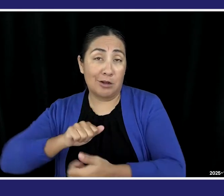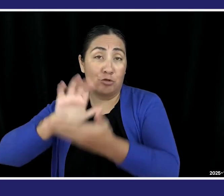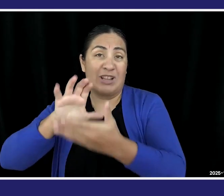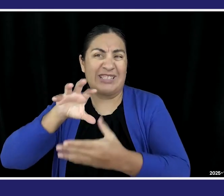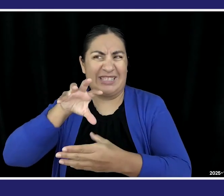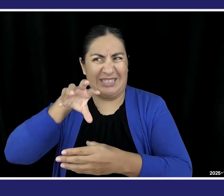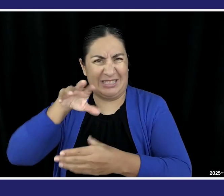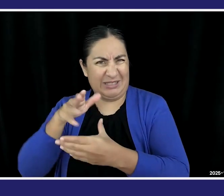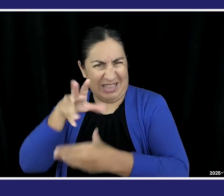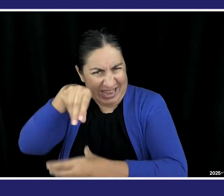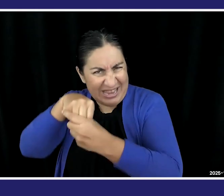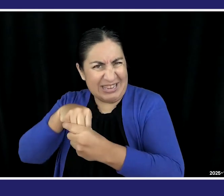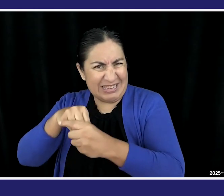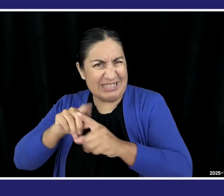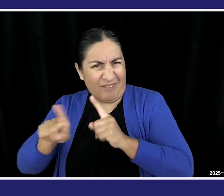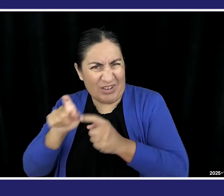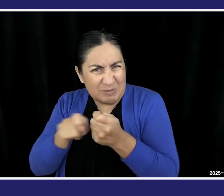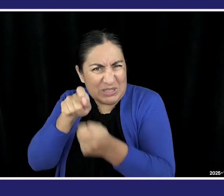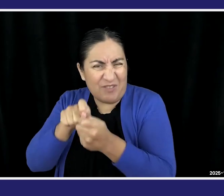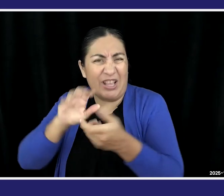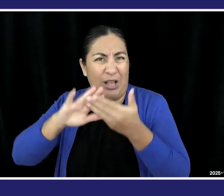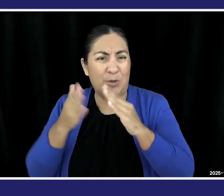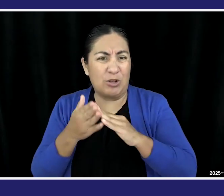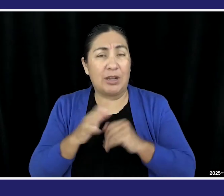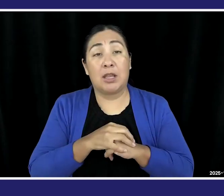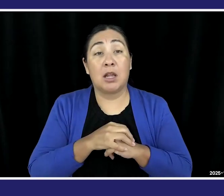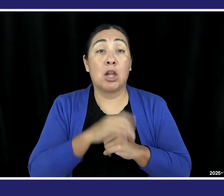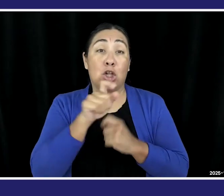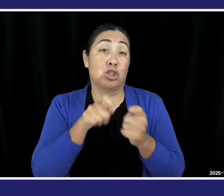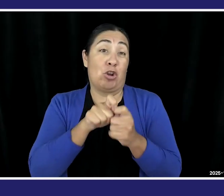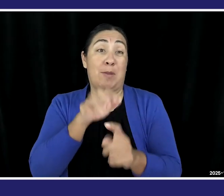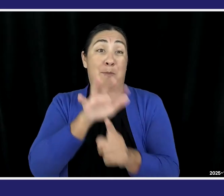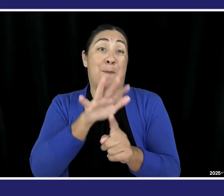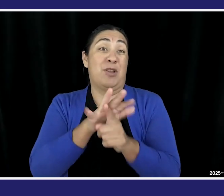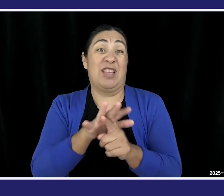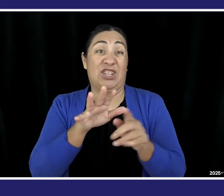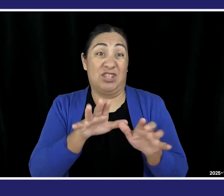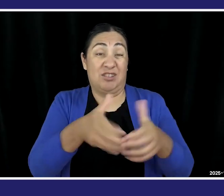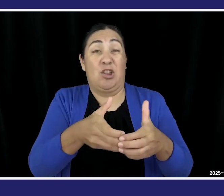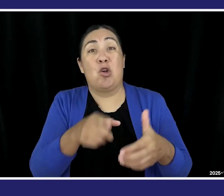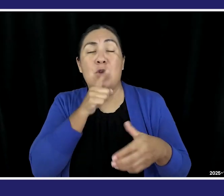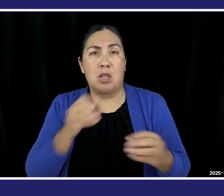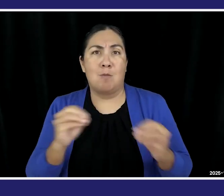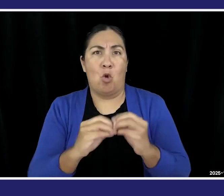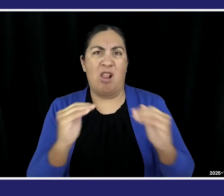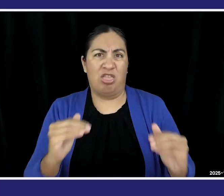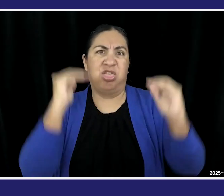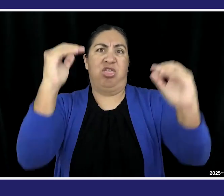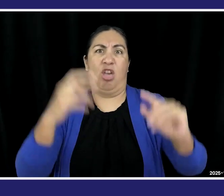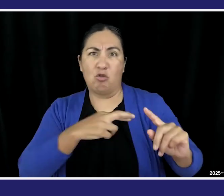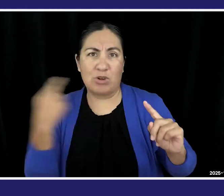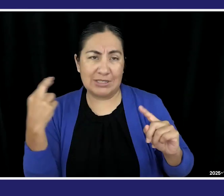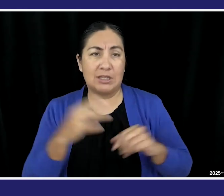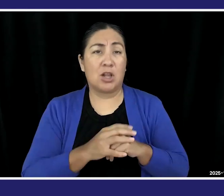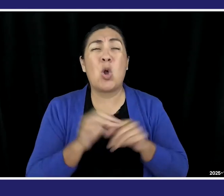communities. Serving populations that are at elevated risk, and really aiming to reduce stigma. This is something